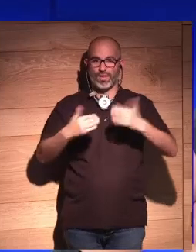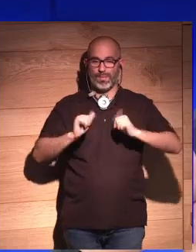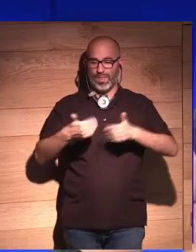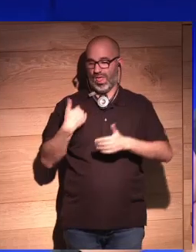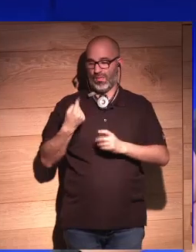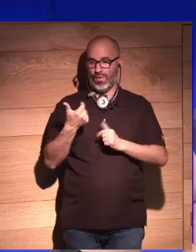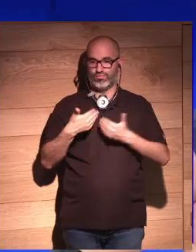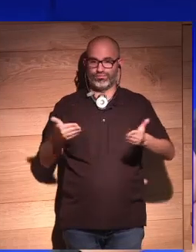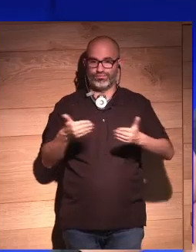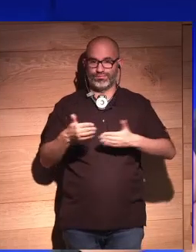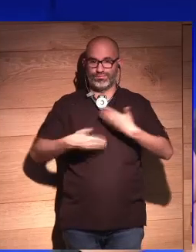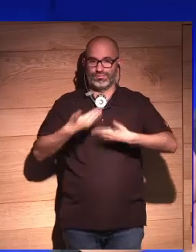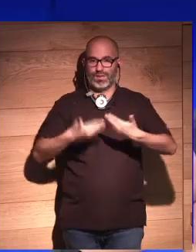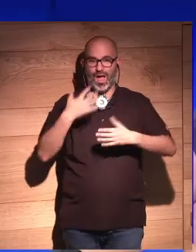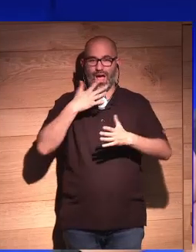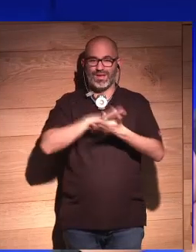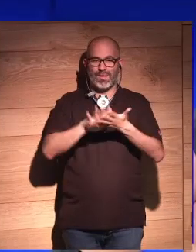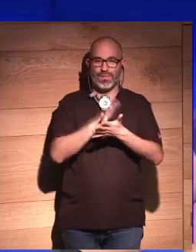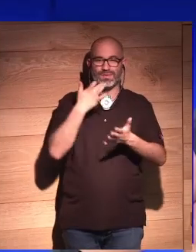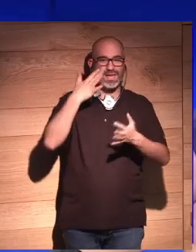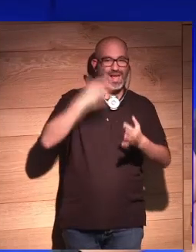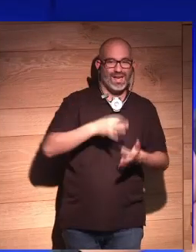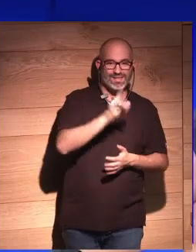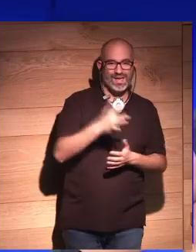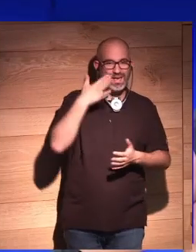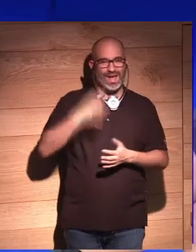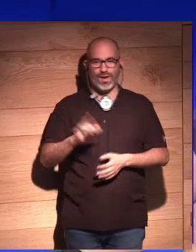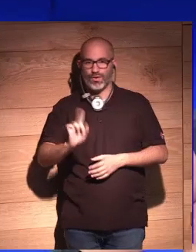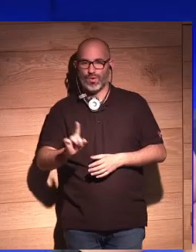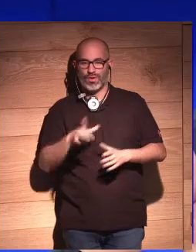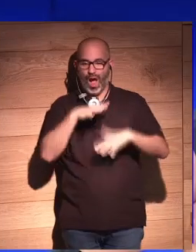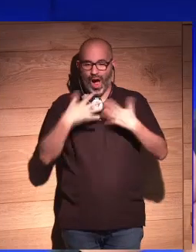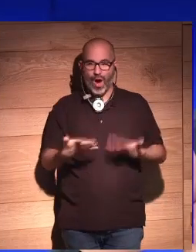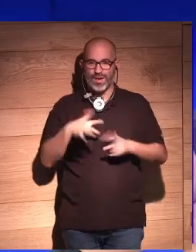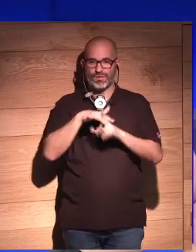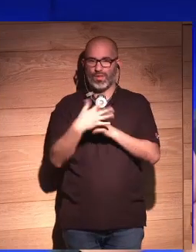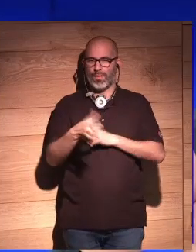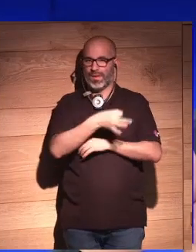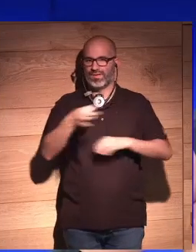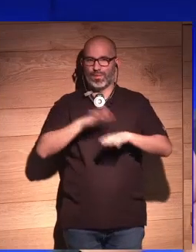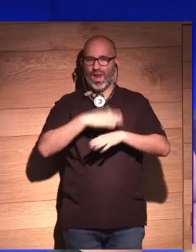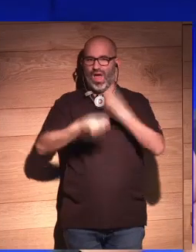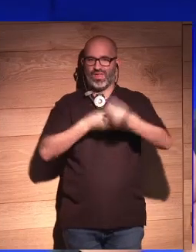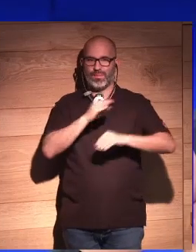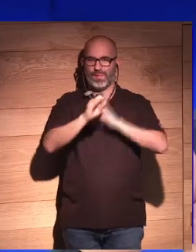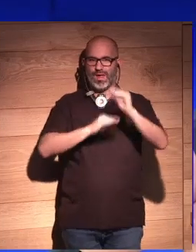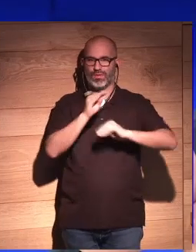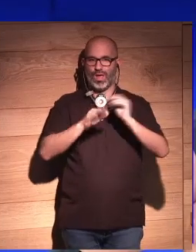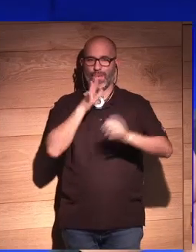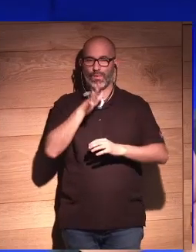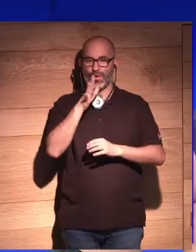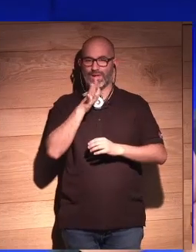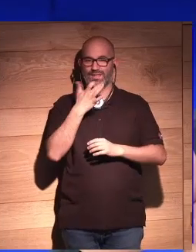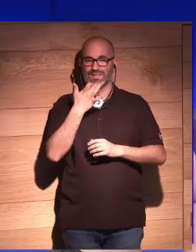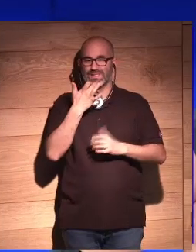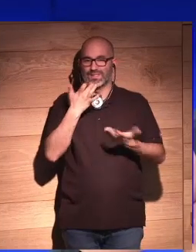not. It's such a great time to ask this question, especially now that our biosphere is kind of falling apart. We're having a hard time